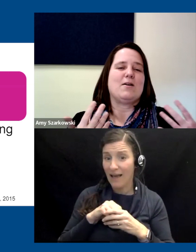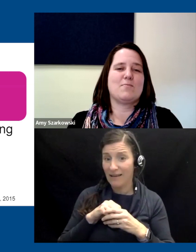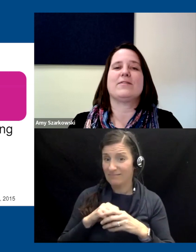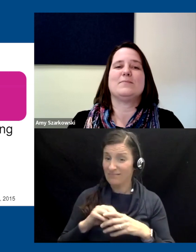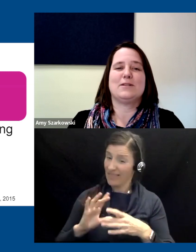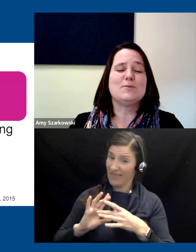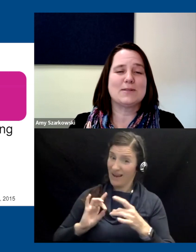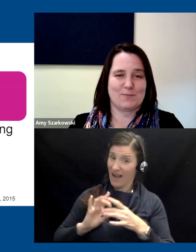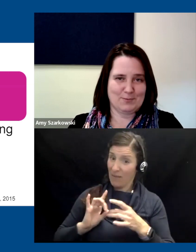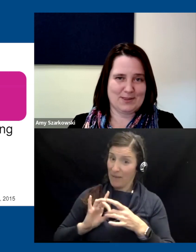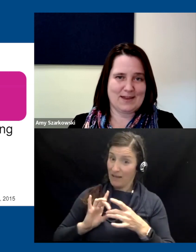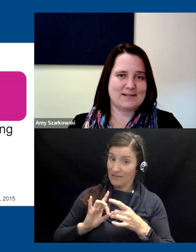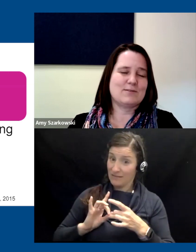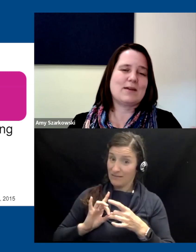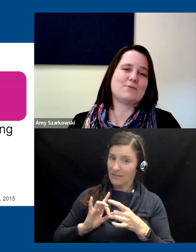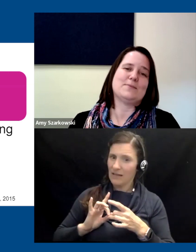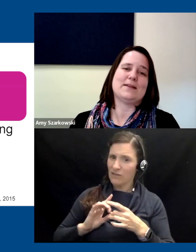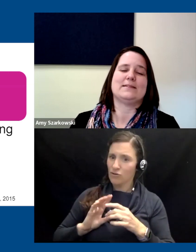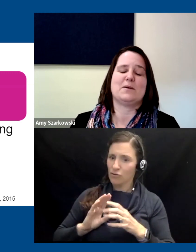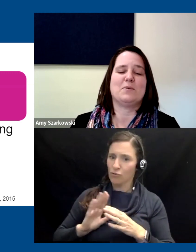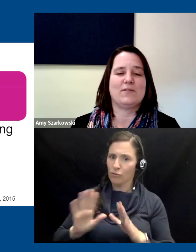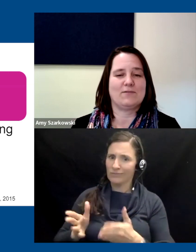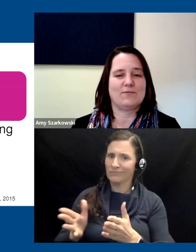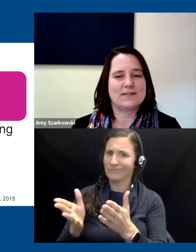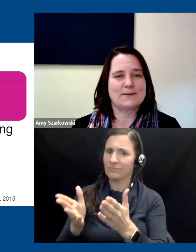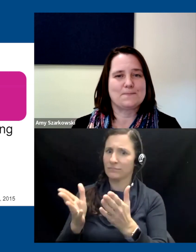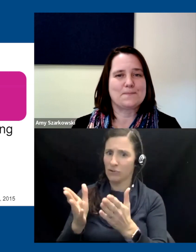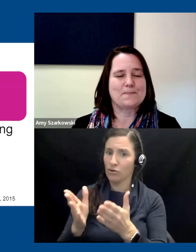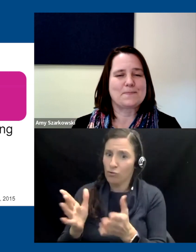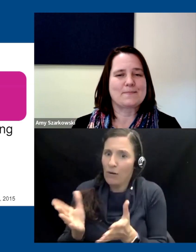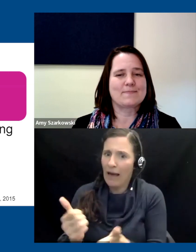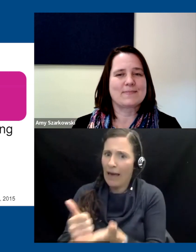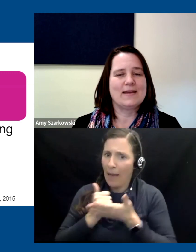car. I want them to do something with that. So that would be an example of an inference.